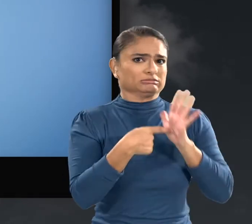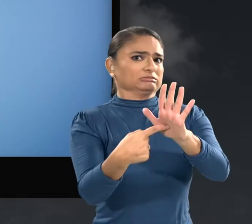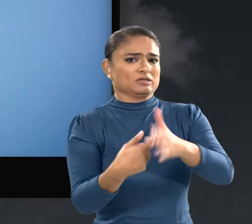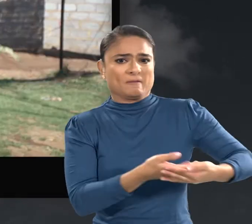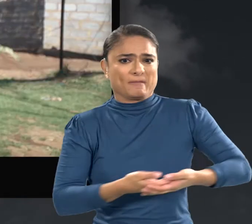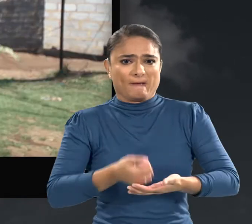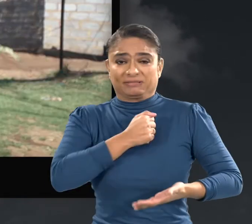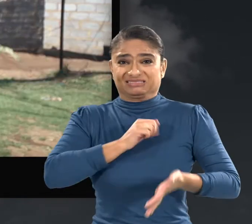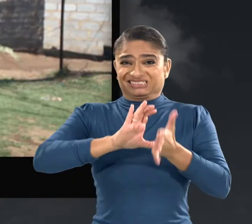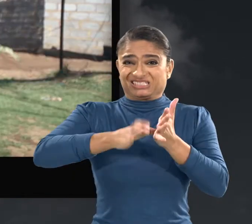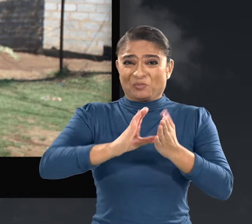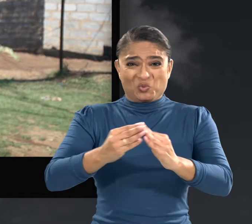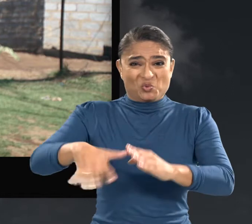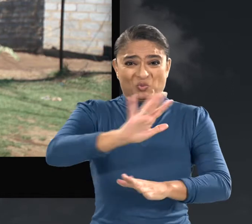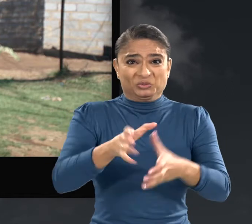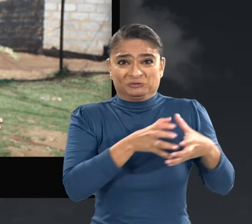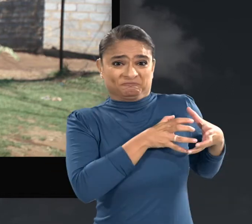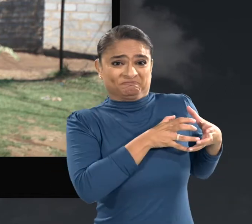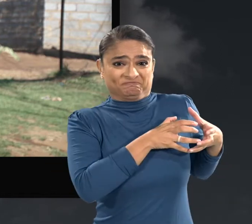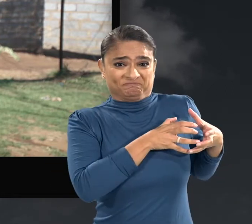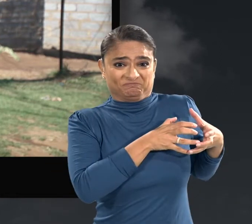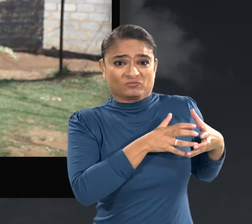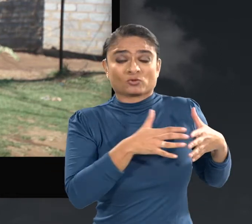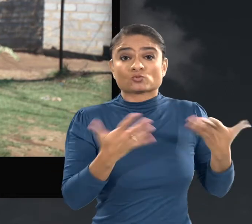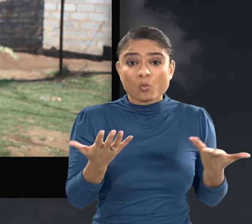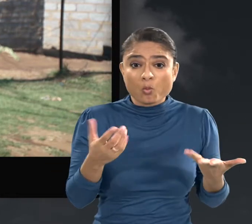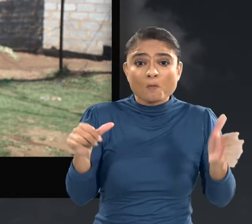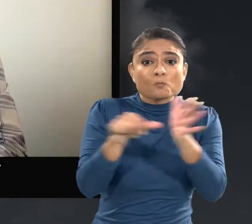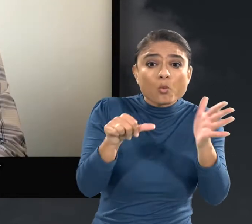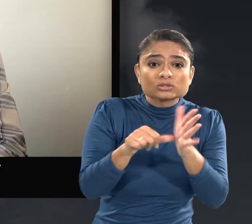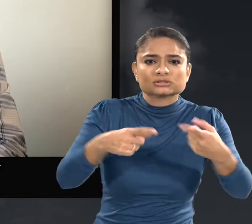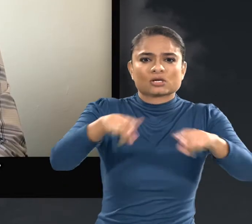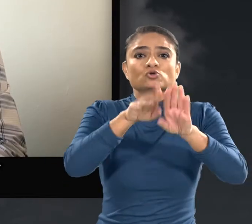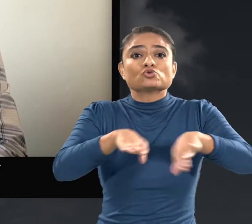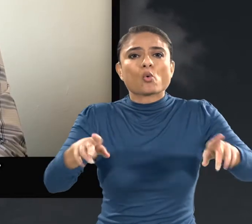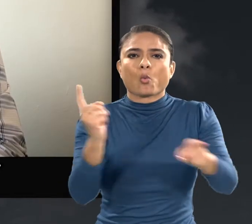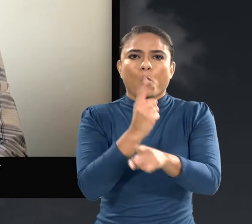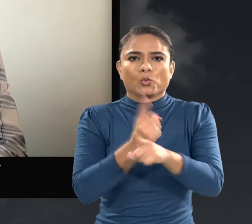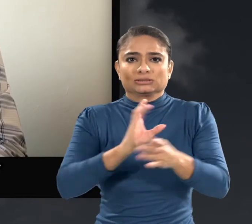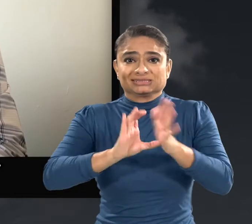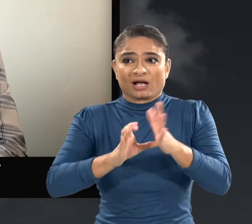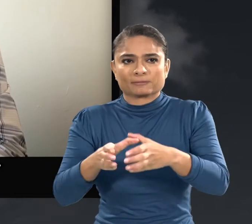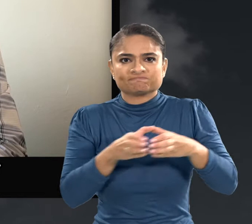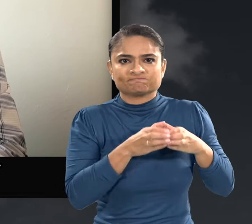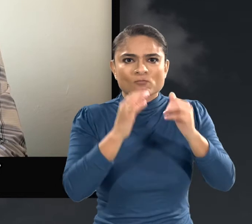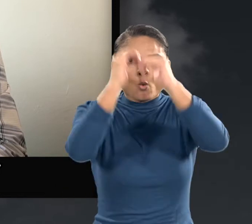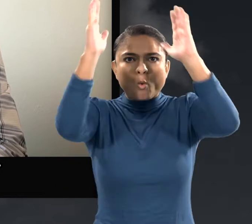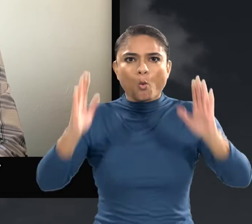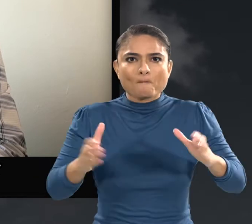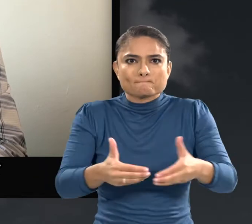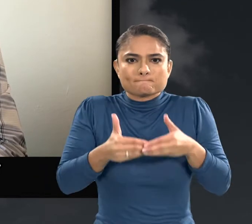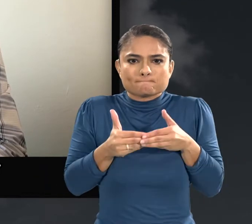to show their disabled child to the community. And therefore, they always